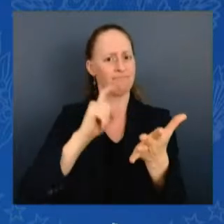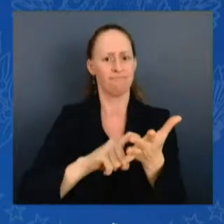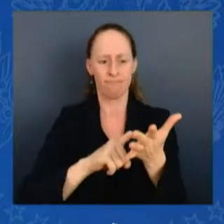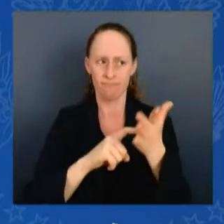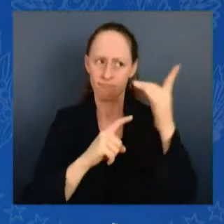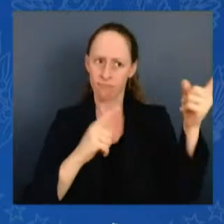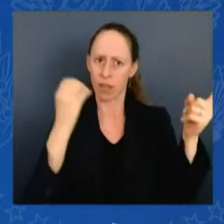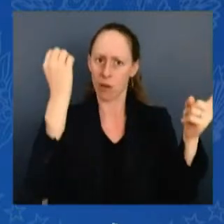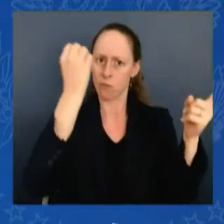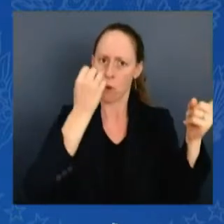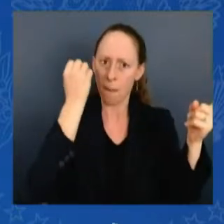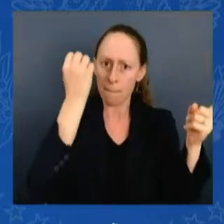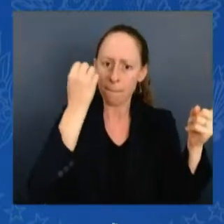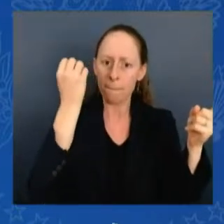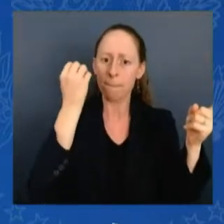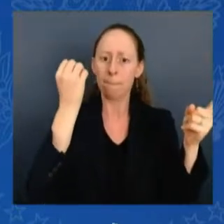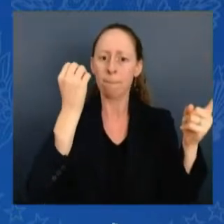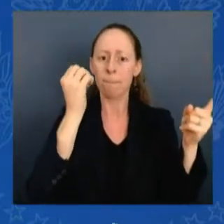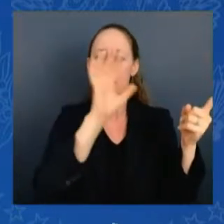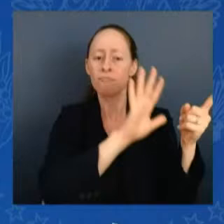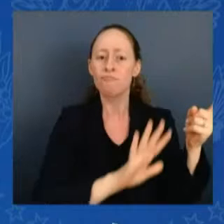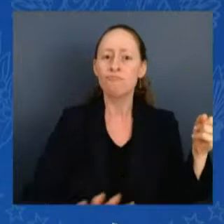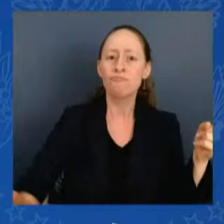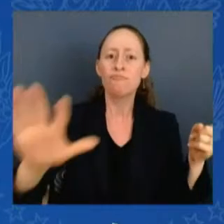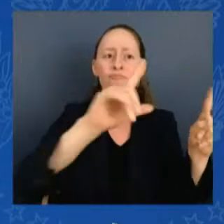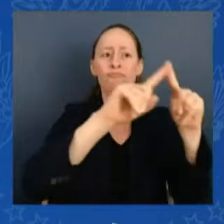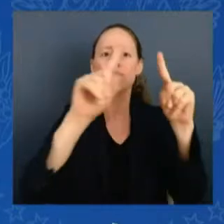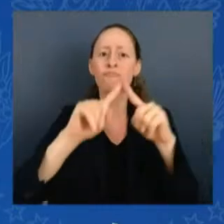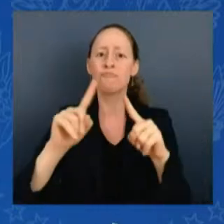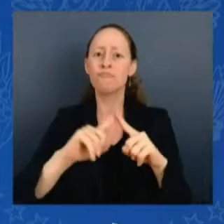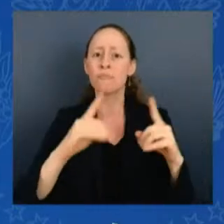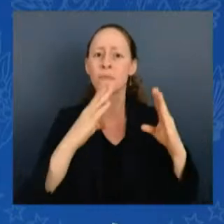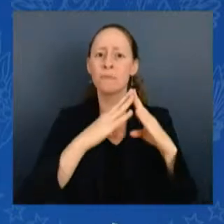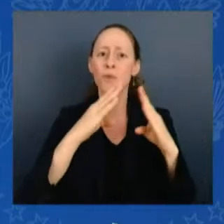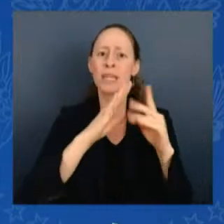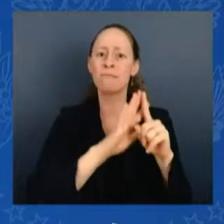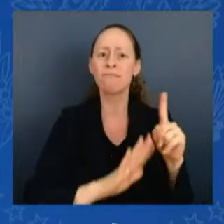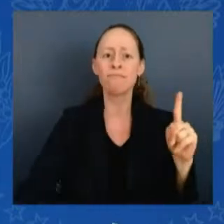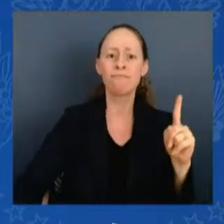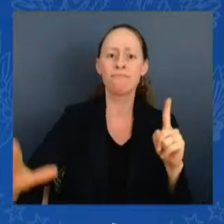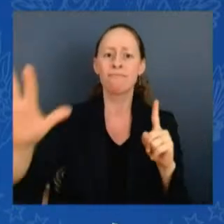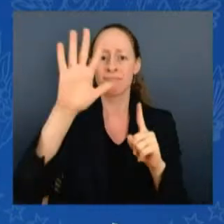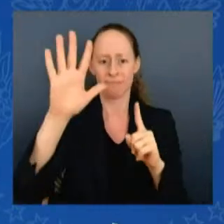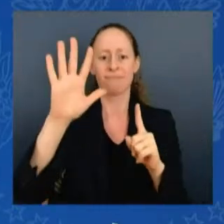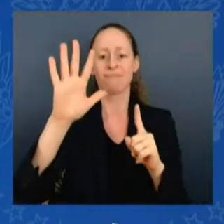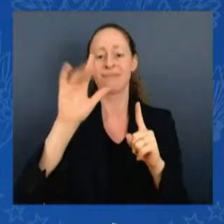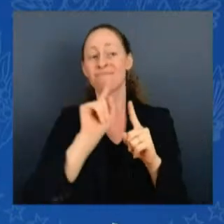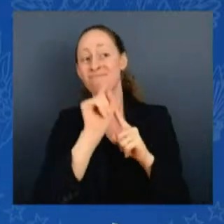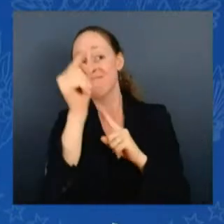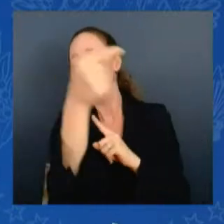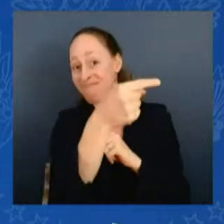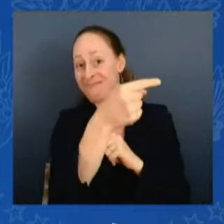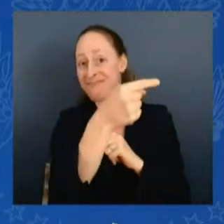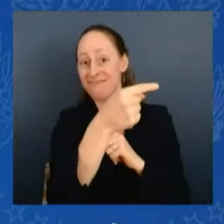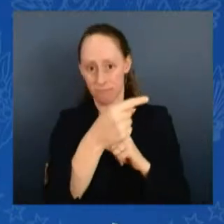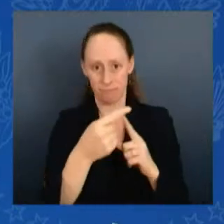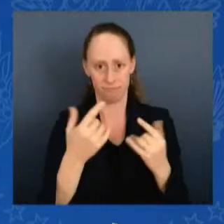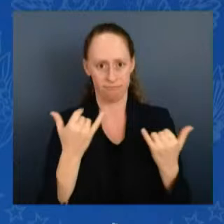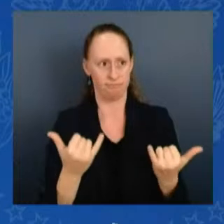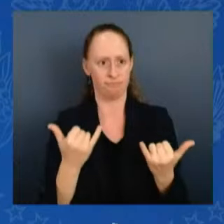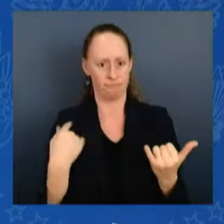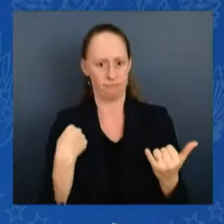world. Let's remember, the fact that NATO remains the bulwark of global security did not happen by accident. It wasn't